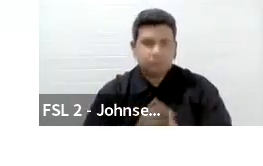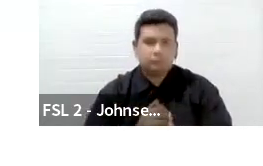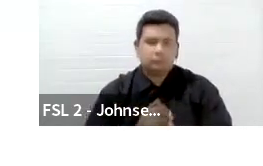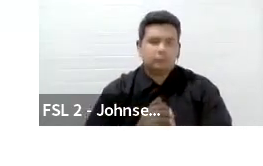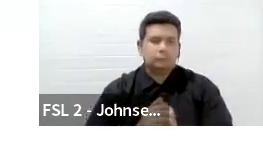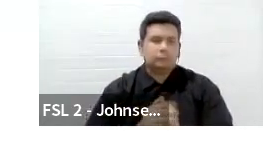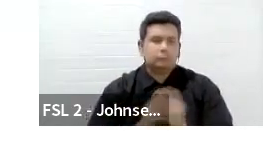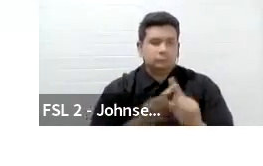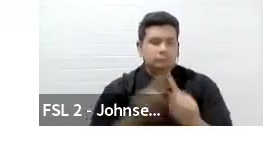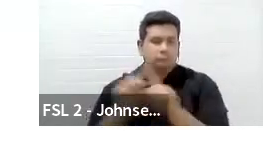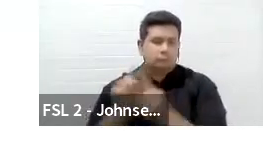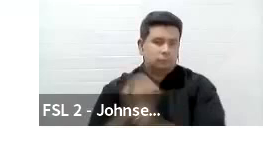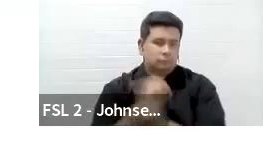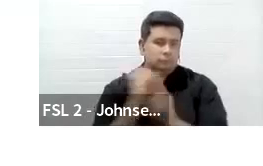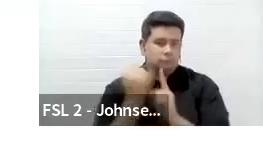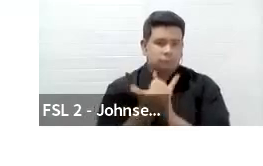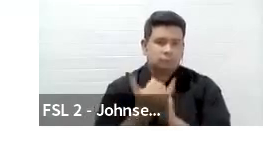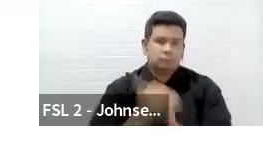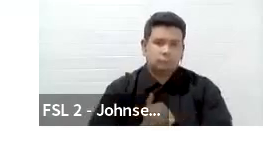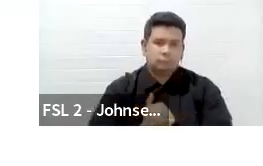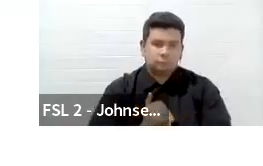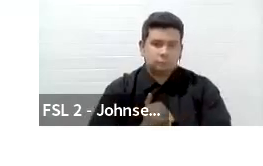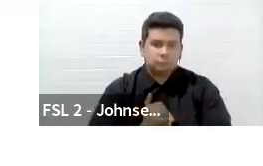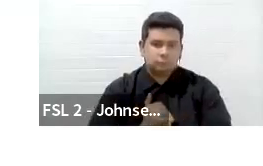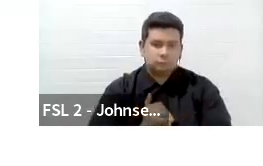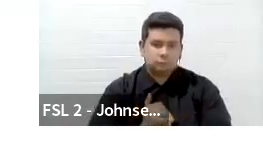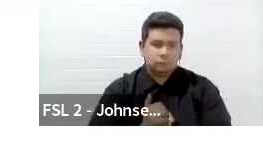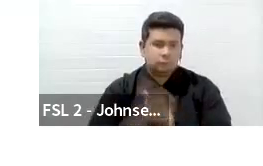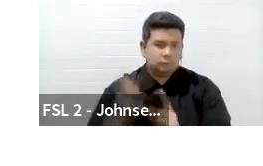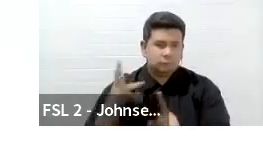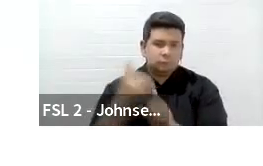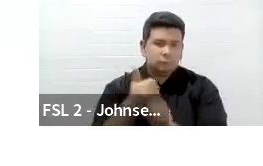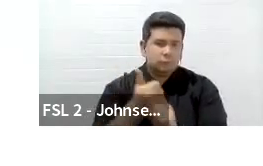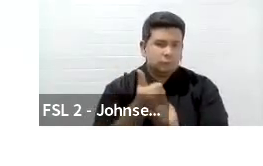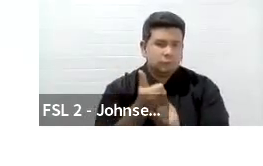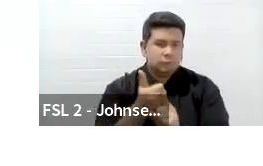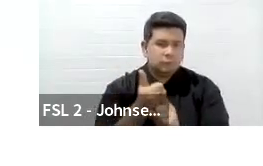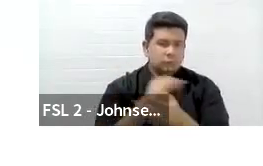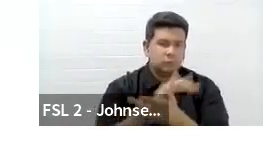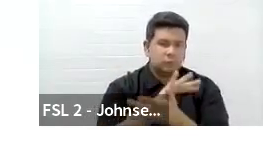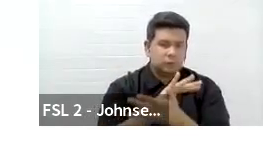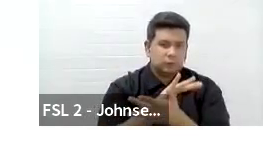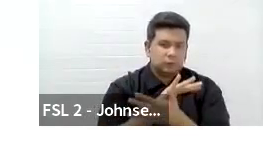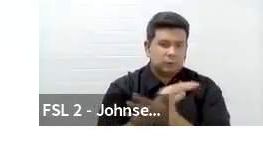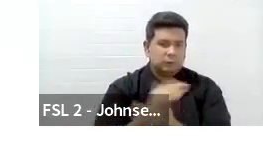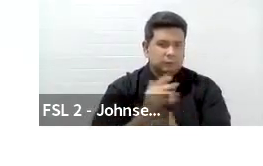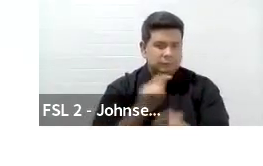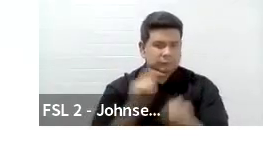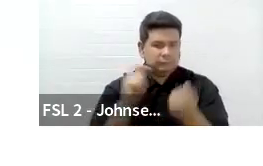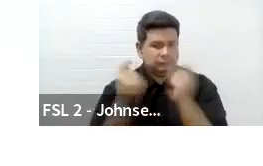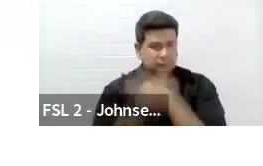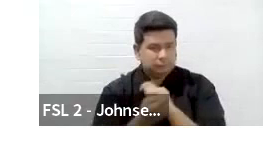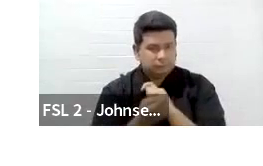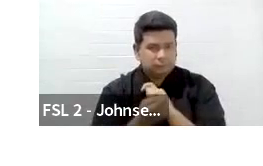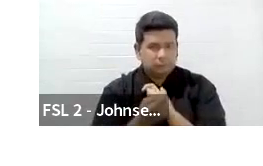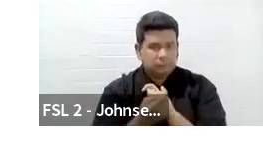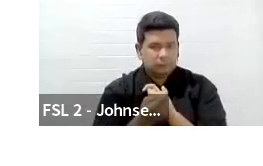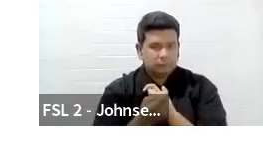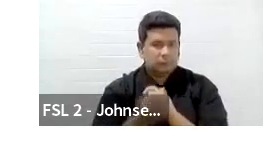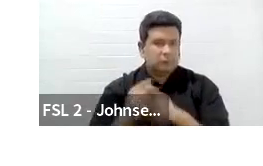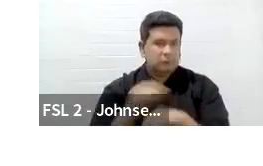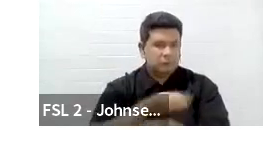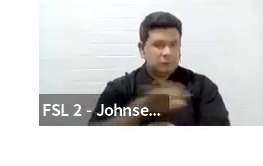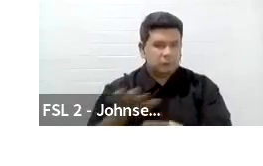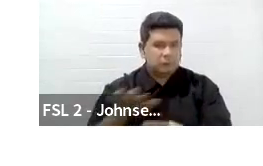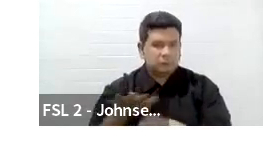societies. So what are the implications of this COVID-19 demographic shifts? What is the effect of the